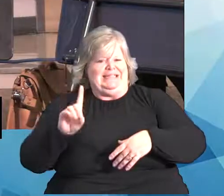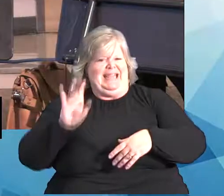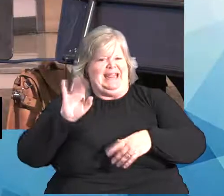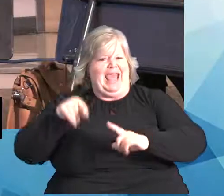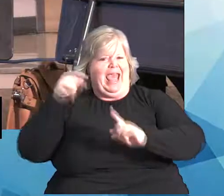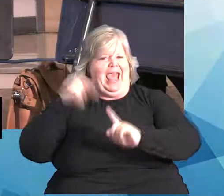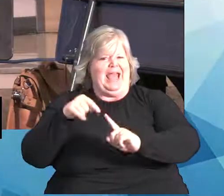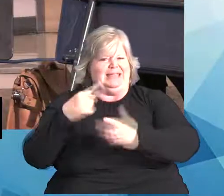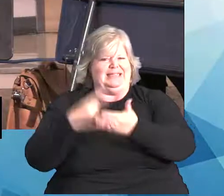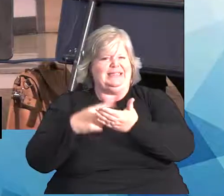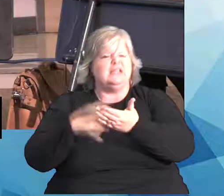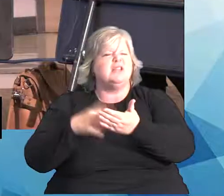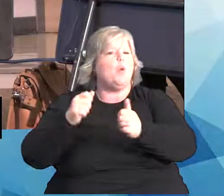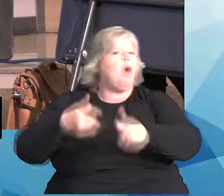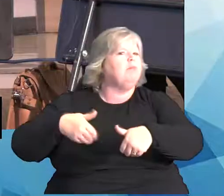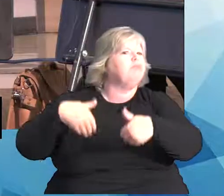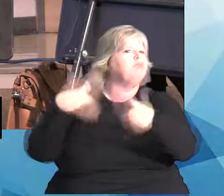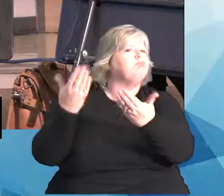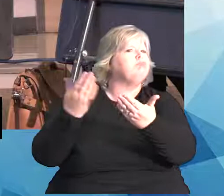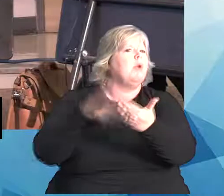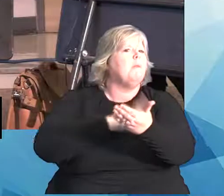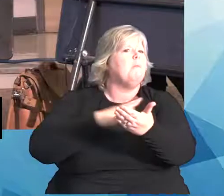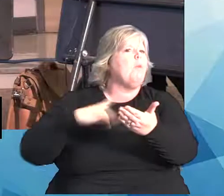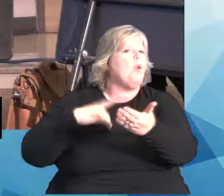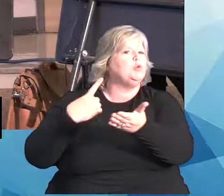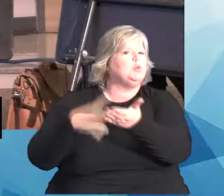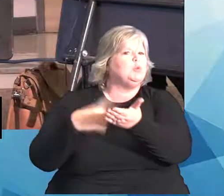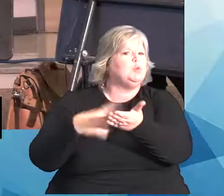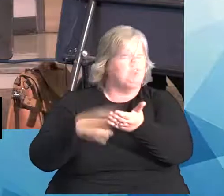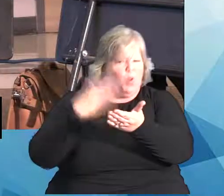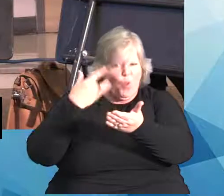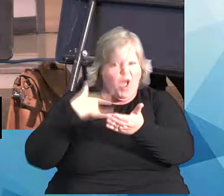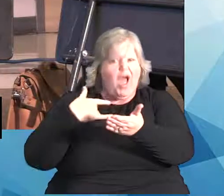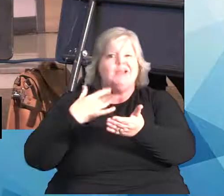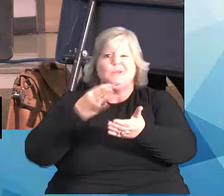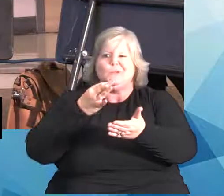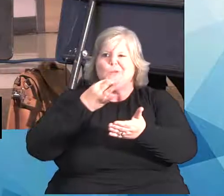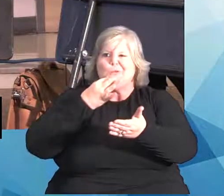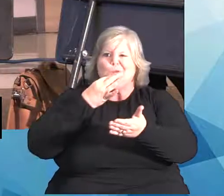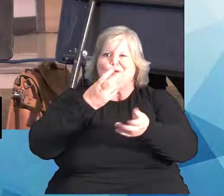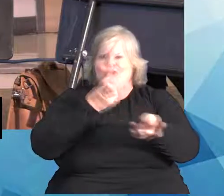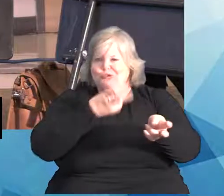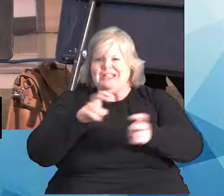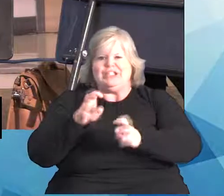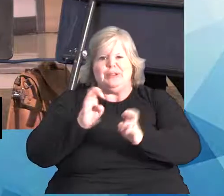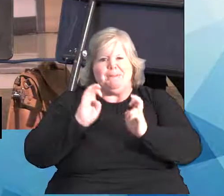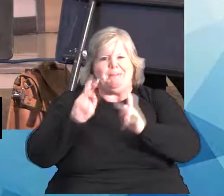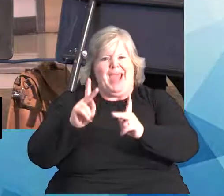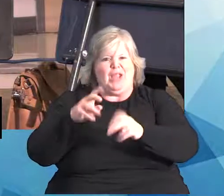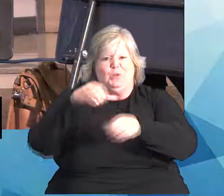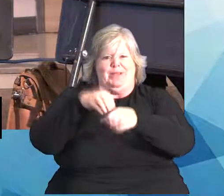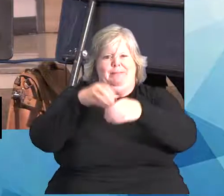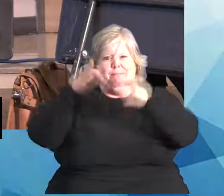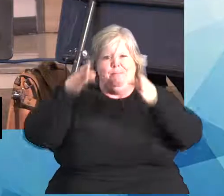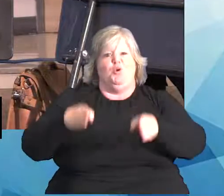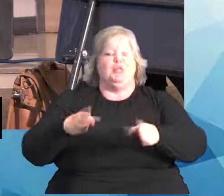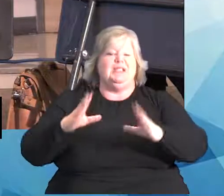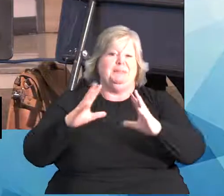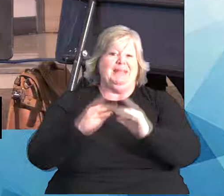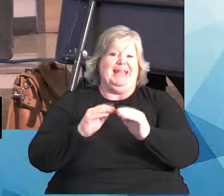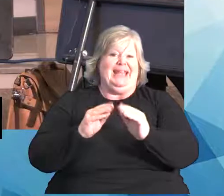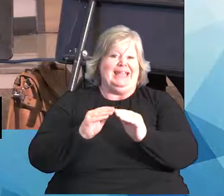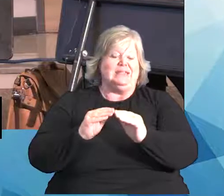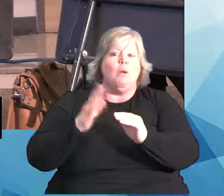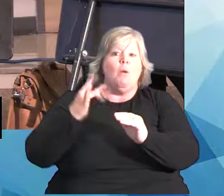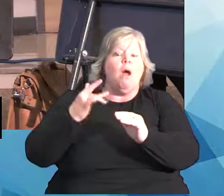bring this up to the board for discussion as we transition back to, primarily in-person meetings.